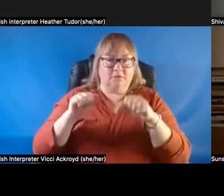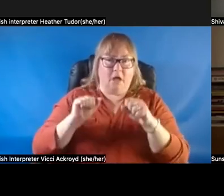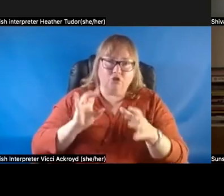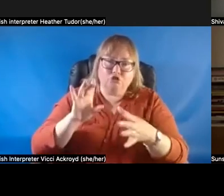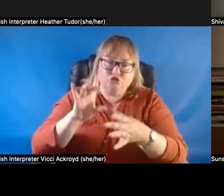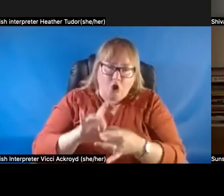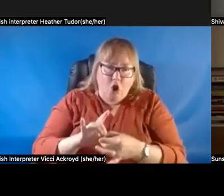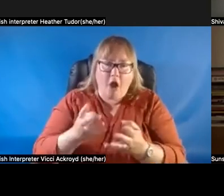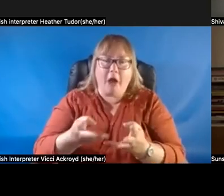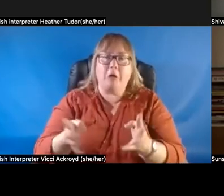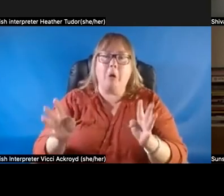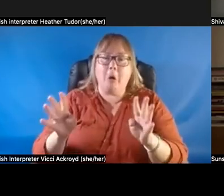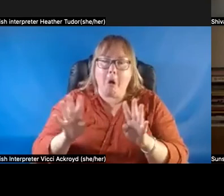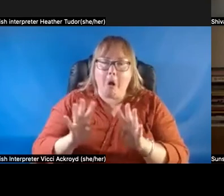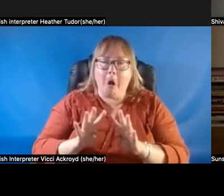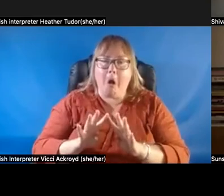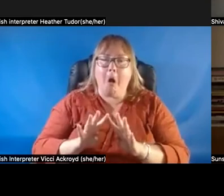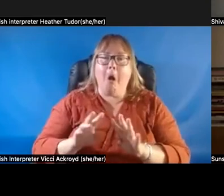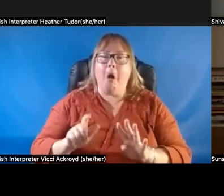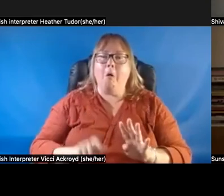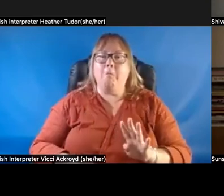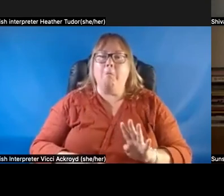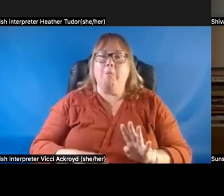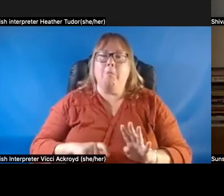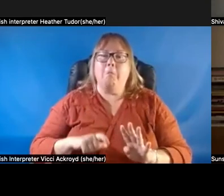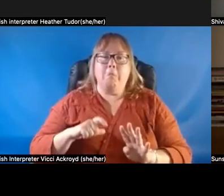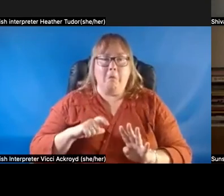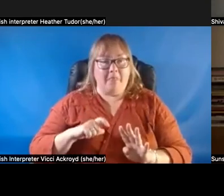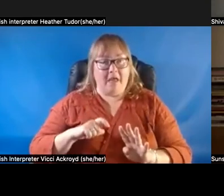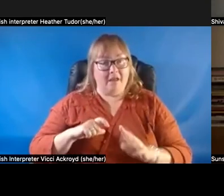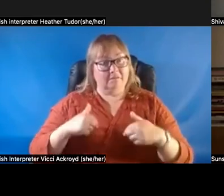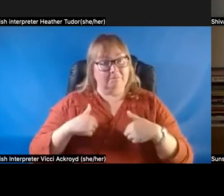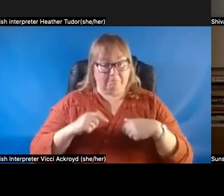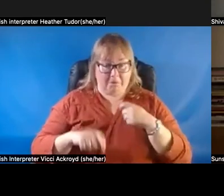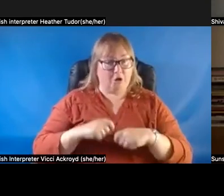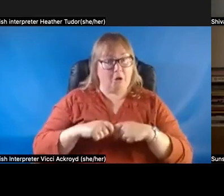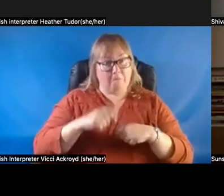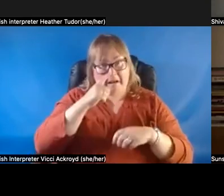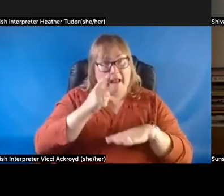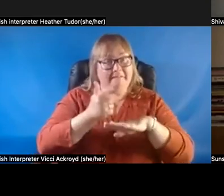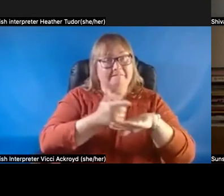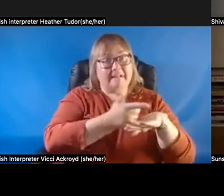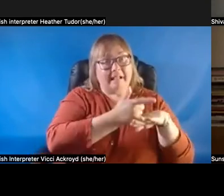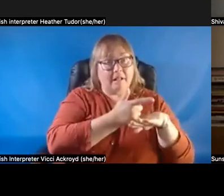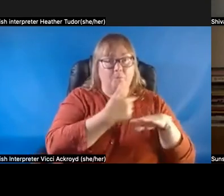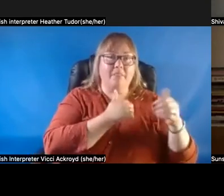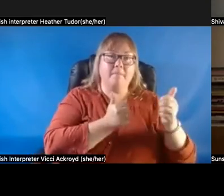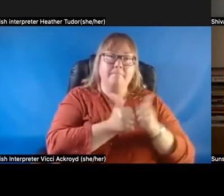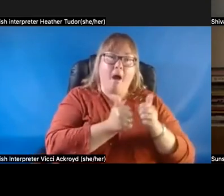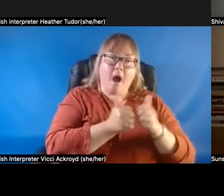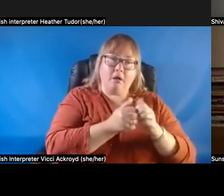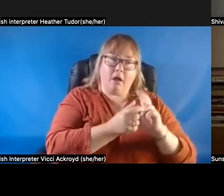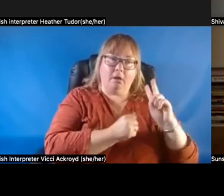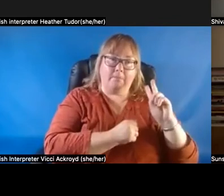I had the courage to make the film. And that's, like, of course, with my partner, and it's